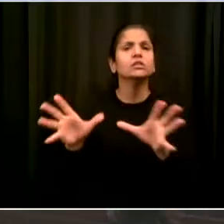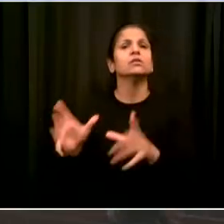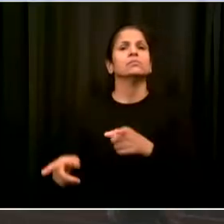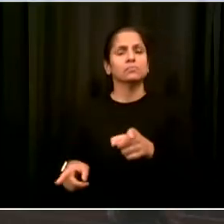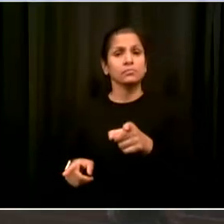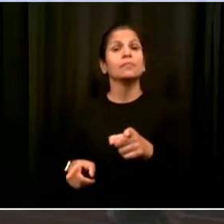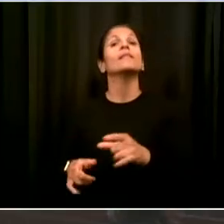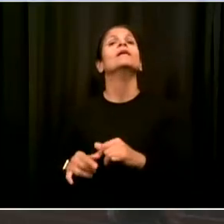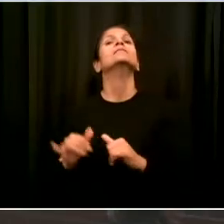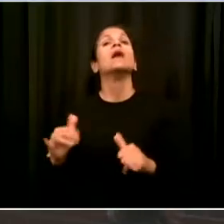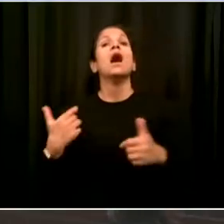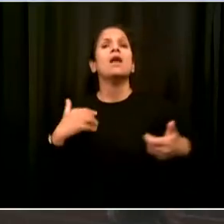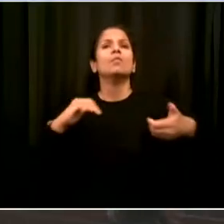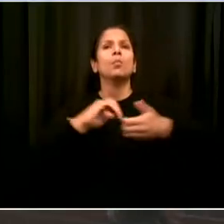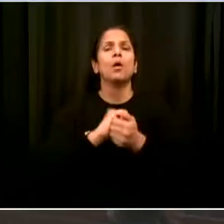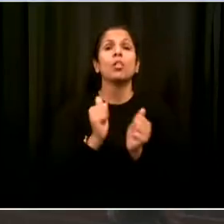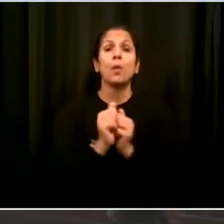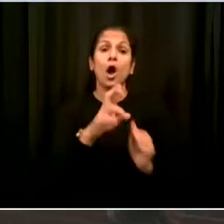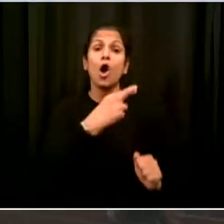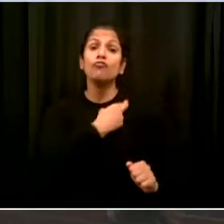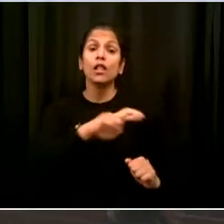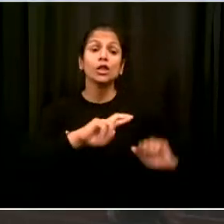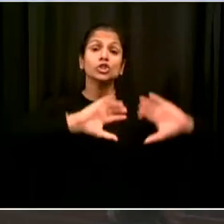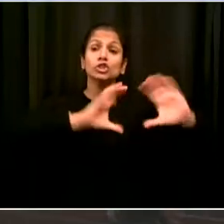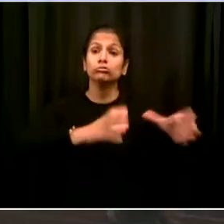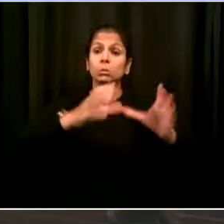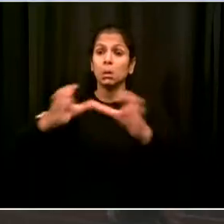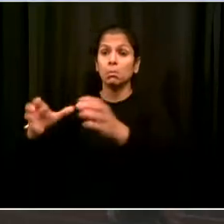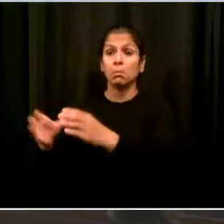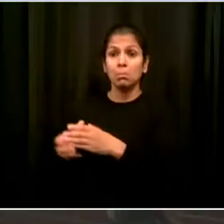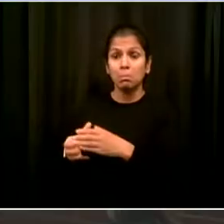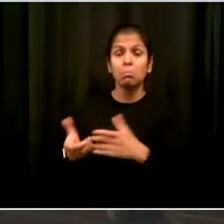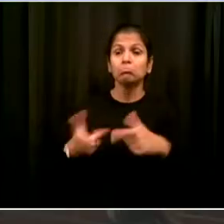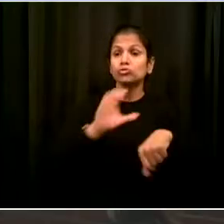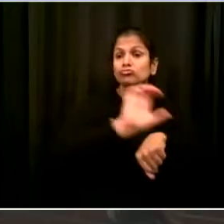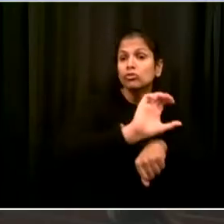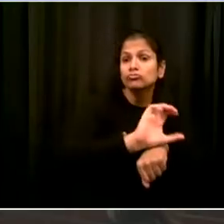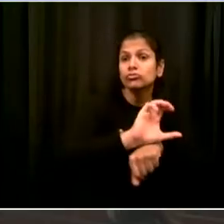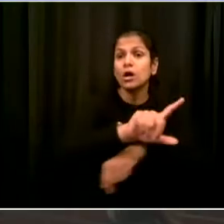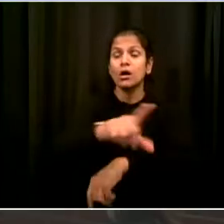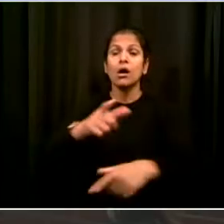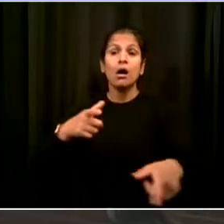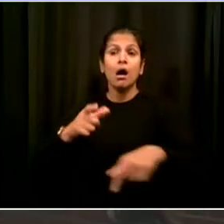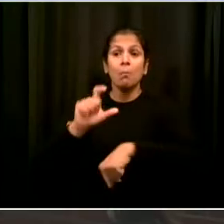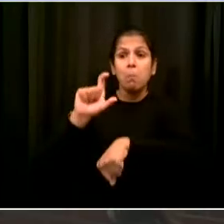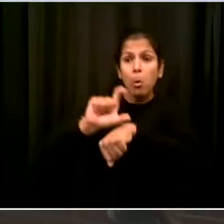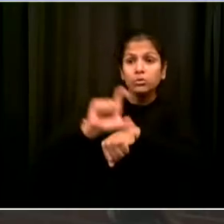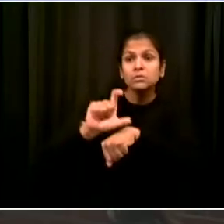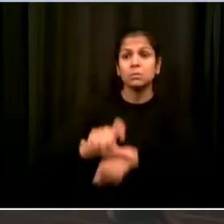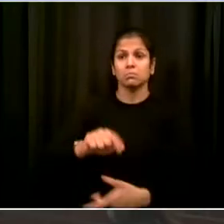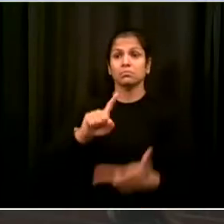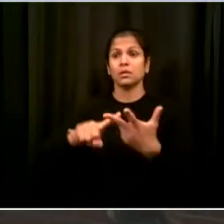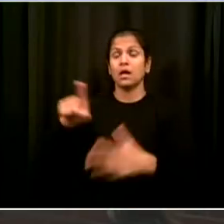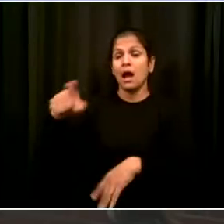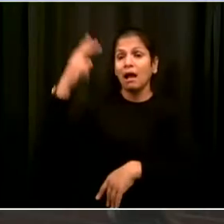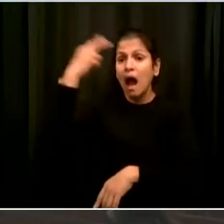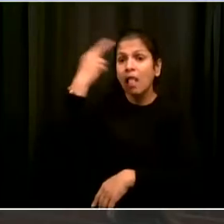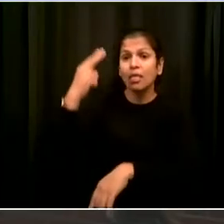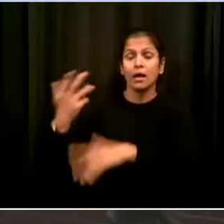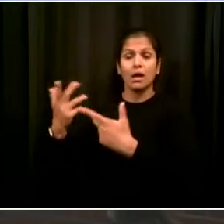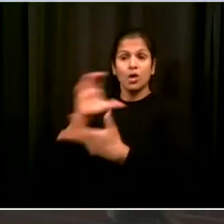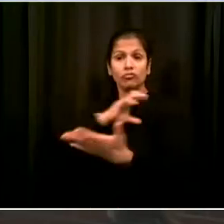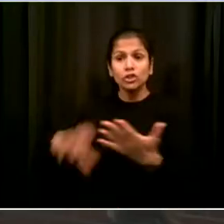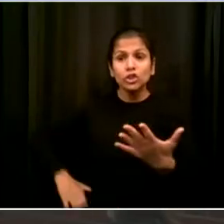other popular, easy-to-reach locations with on-site tables for vaccination and other resources such as food distribution